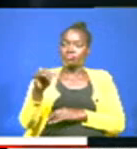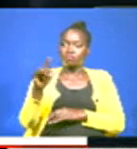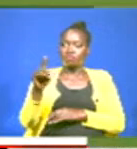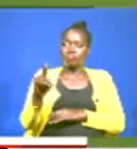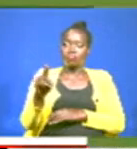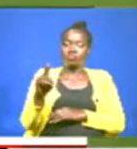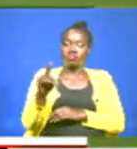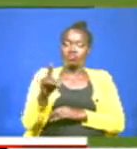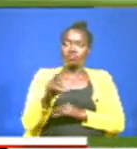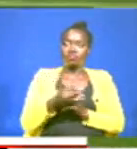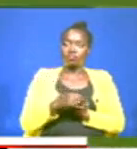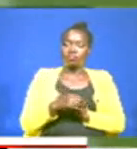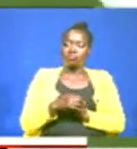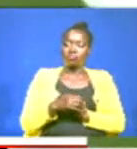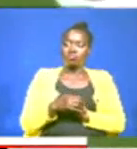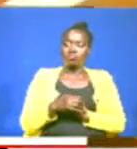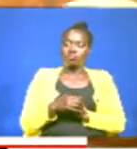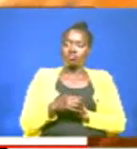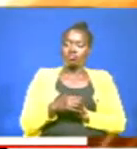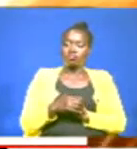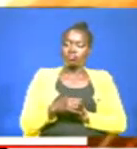One games this season.